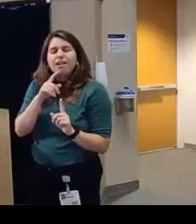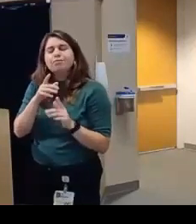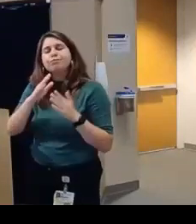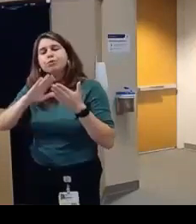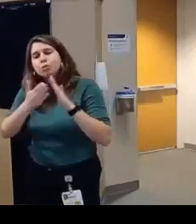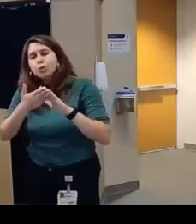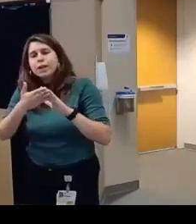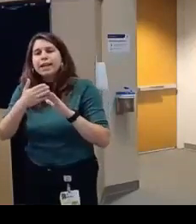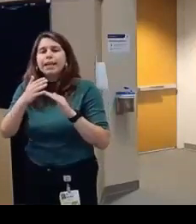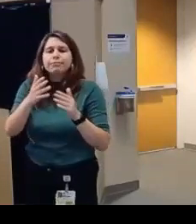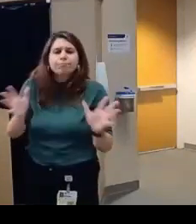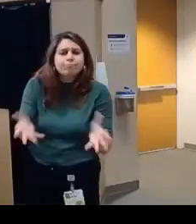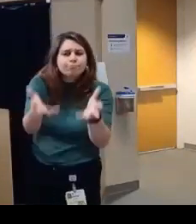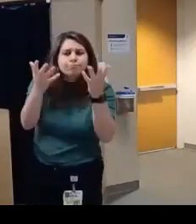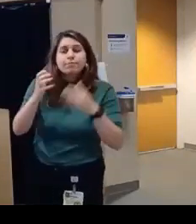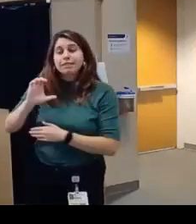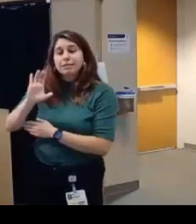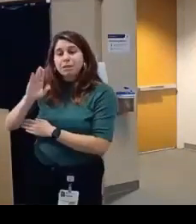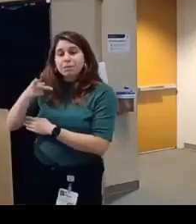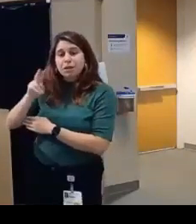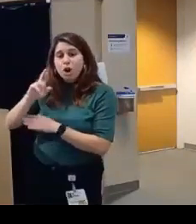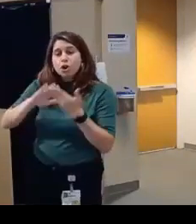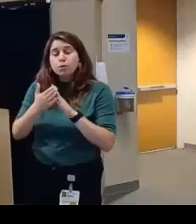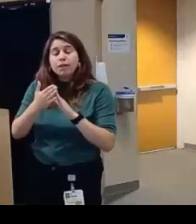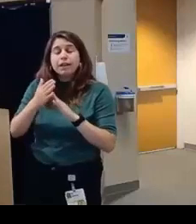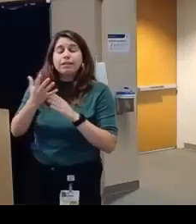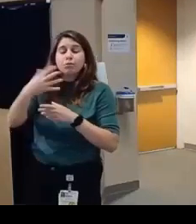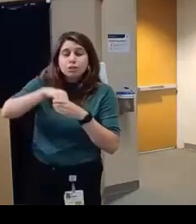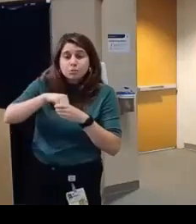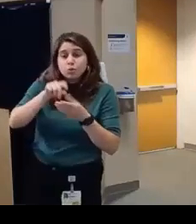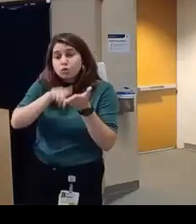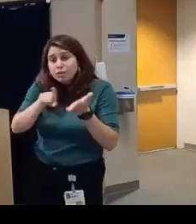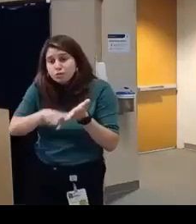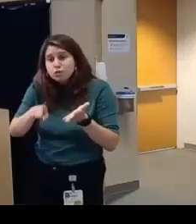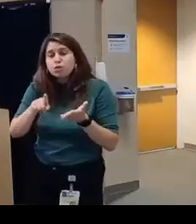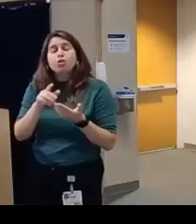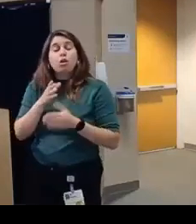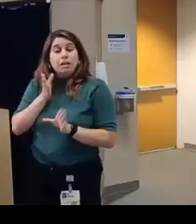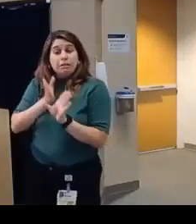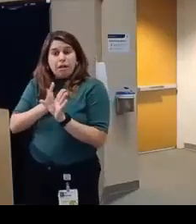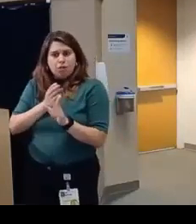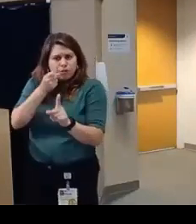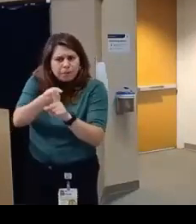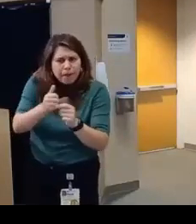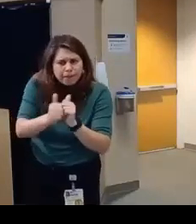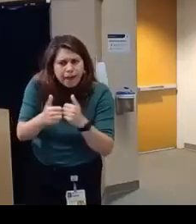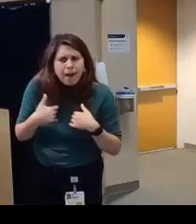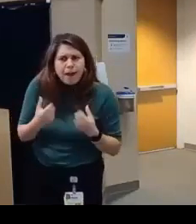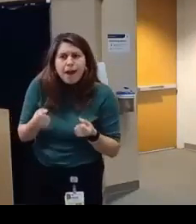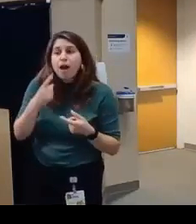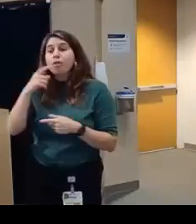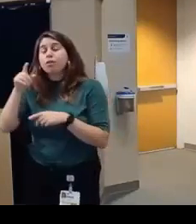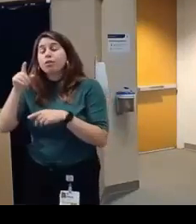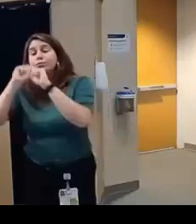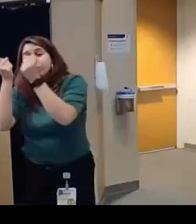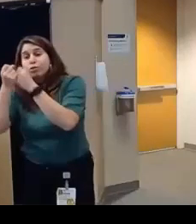community building, community participatory research, on understanding the impact of psychology and